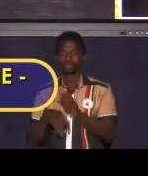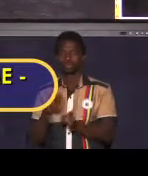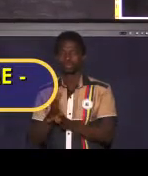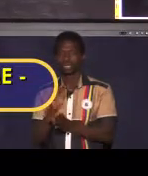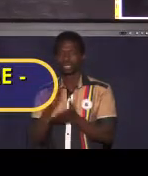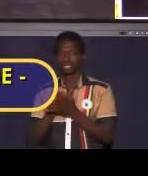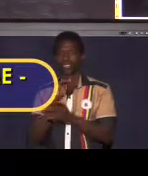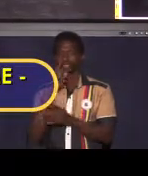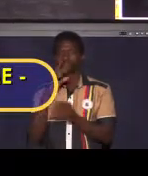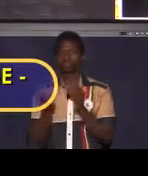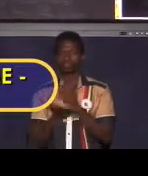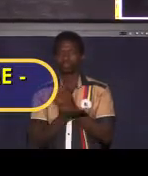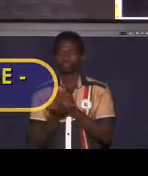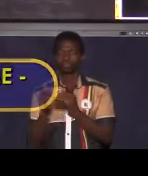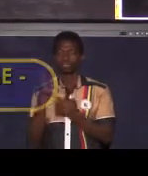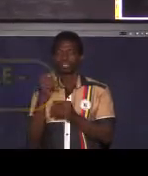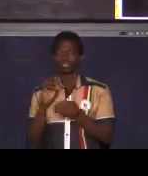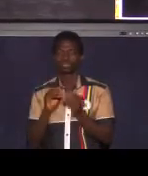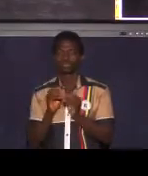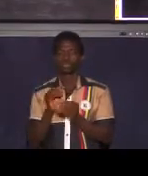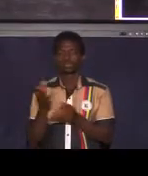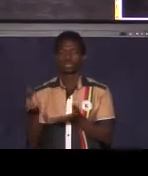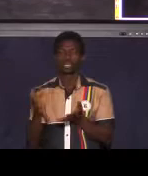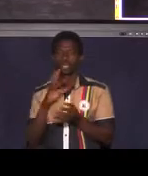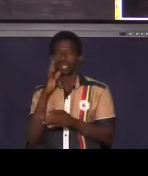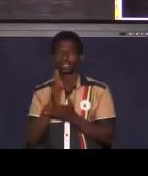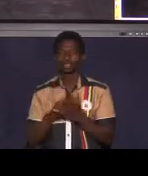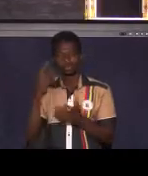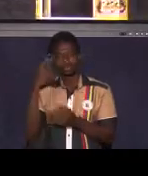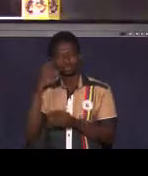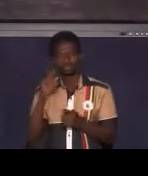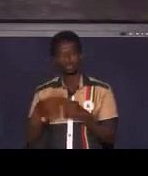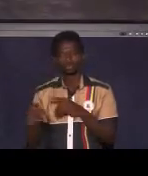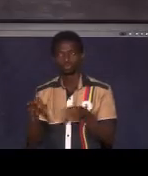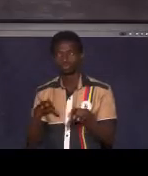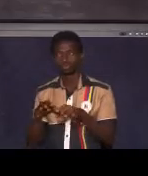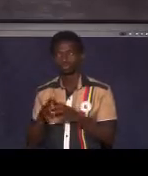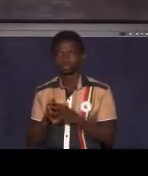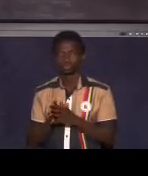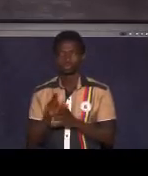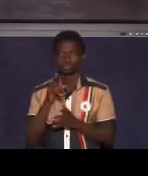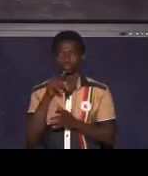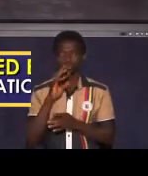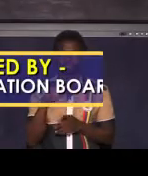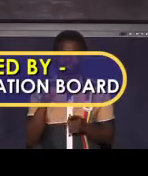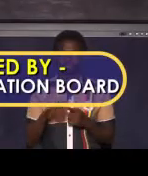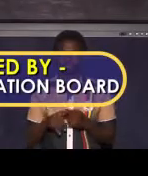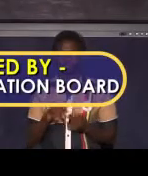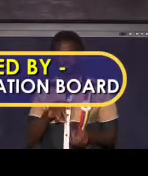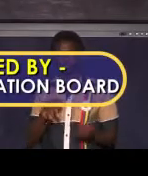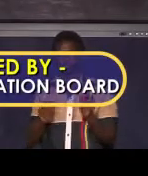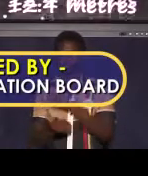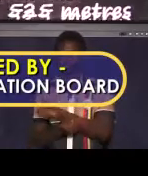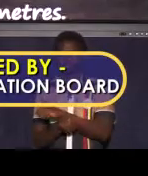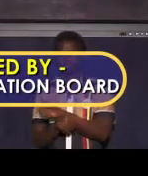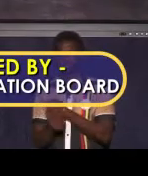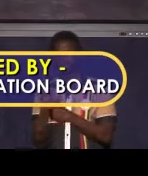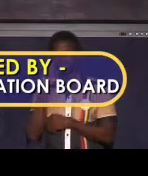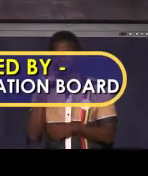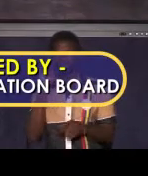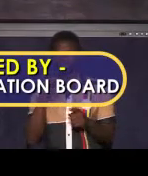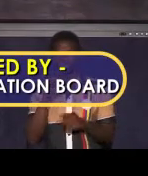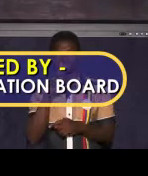line. That is 1 over the number. So here are some for you to do. You are to